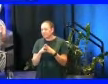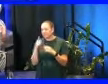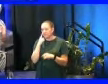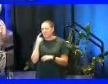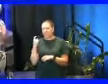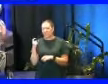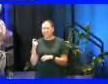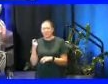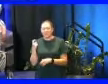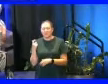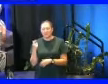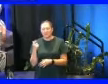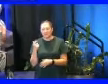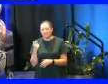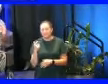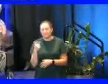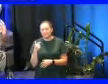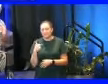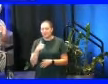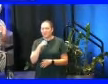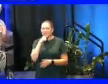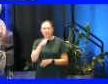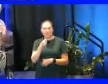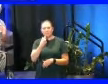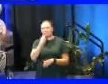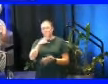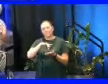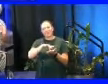because of the fact that I was unmedicated.